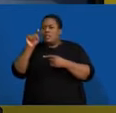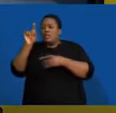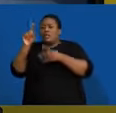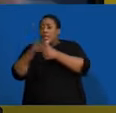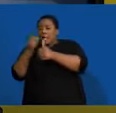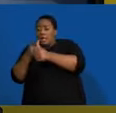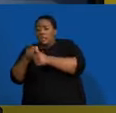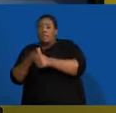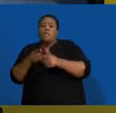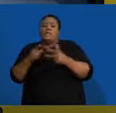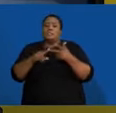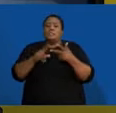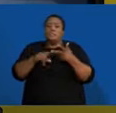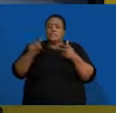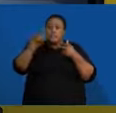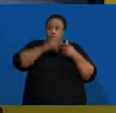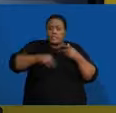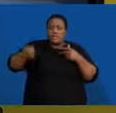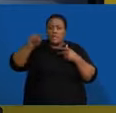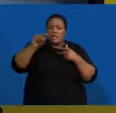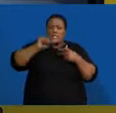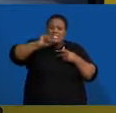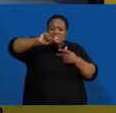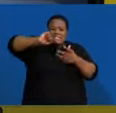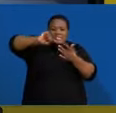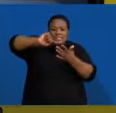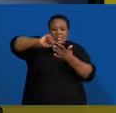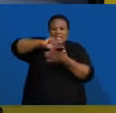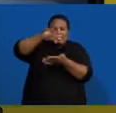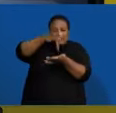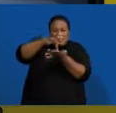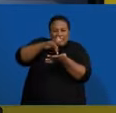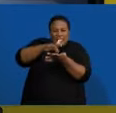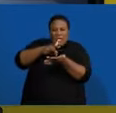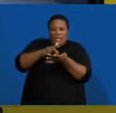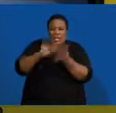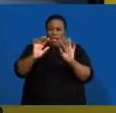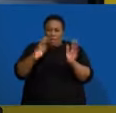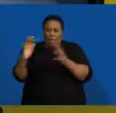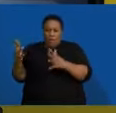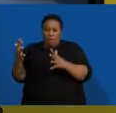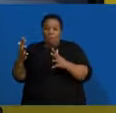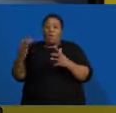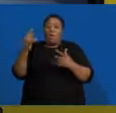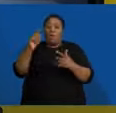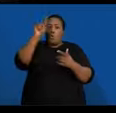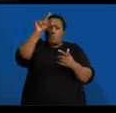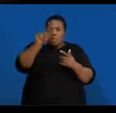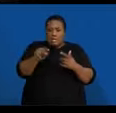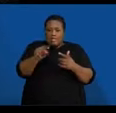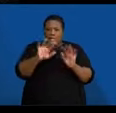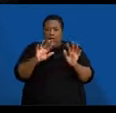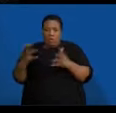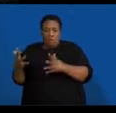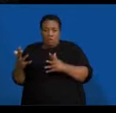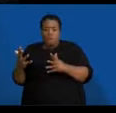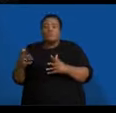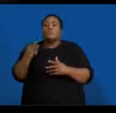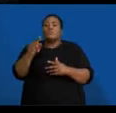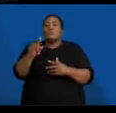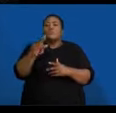circle, you're finding the radius of the circle. So those are the 2 questions that you're always going to have. And they range between